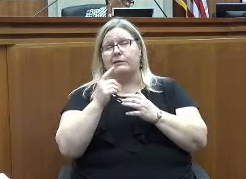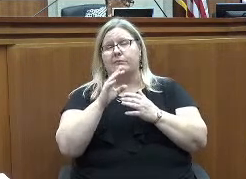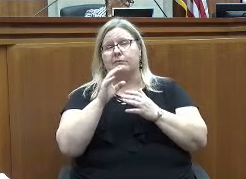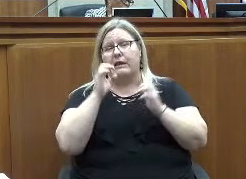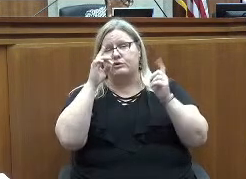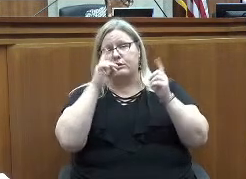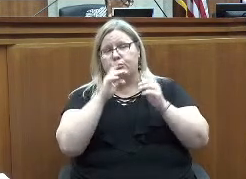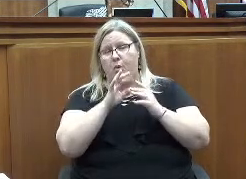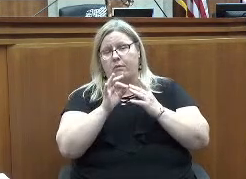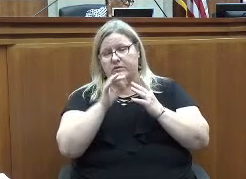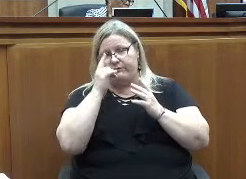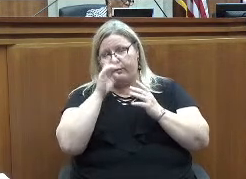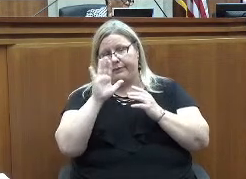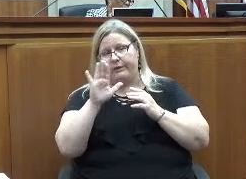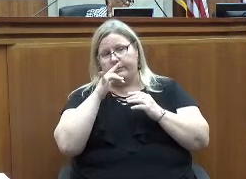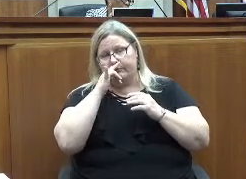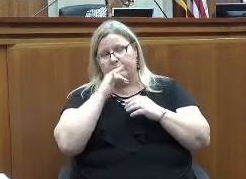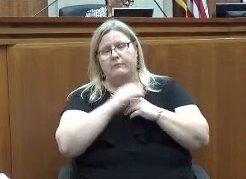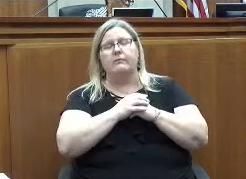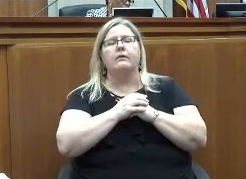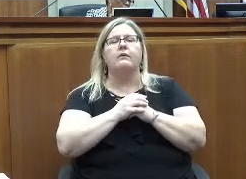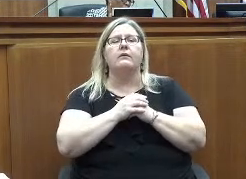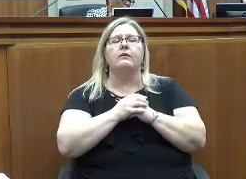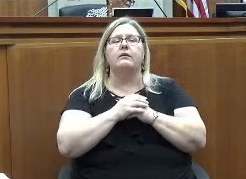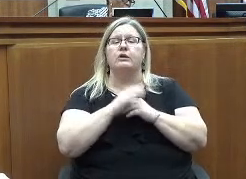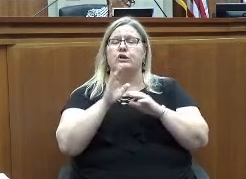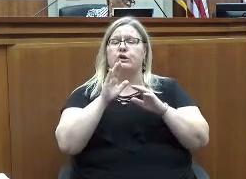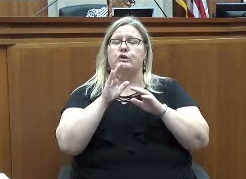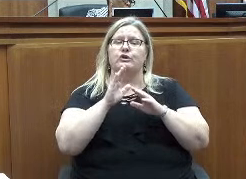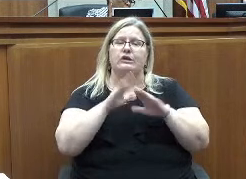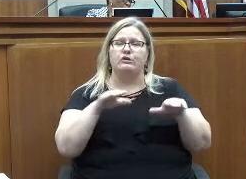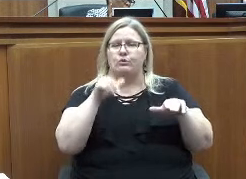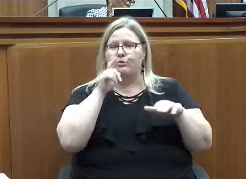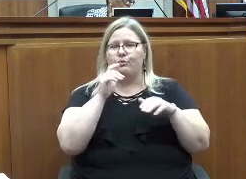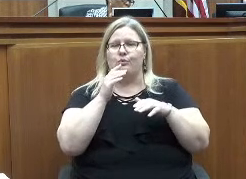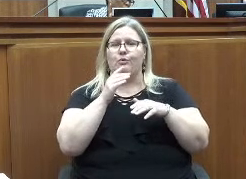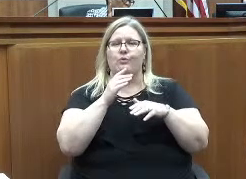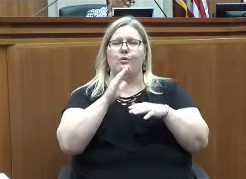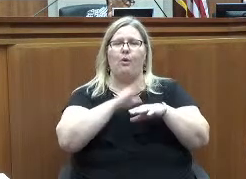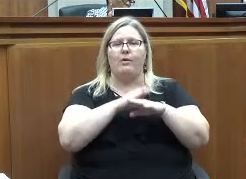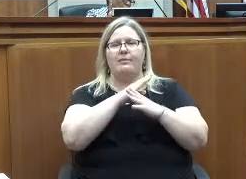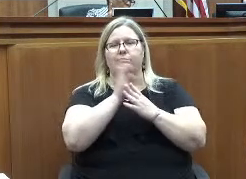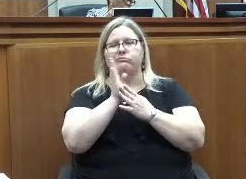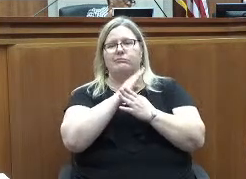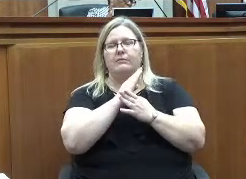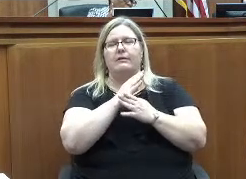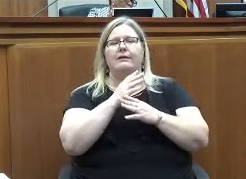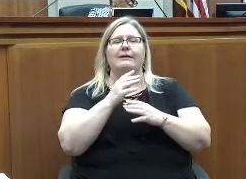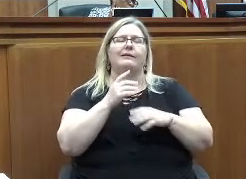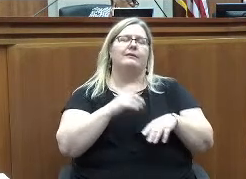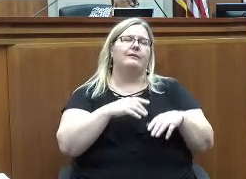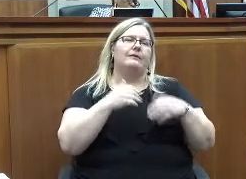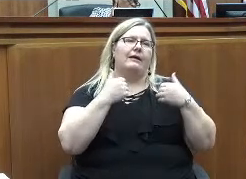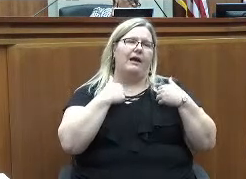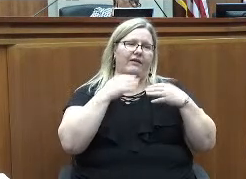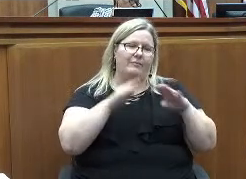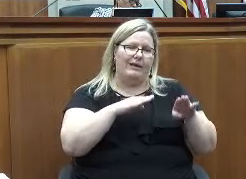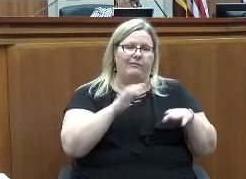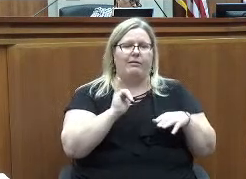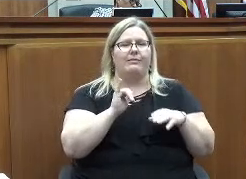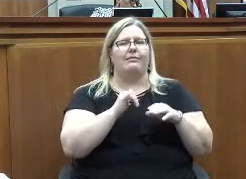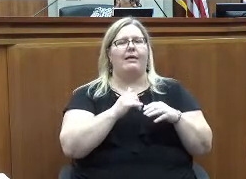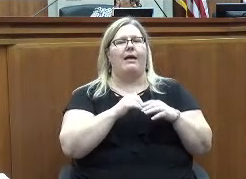child. Children on the spectrum are often defined by their challenging behaviors, lack of